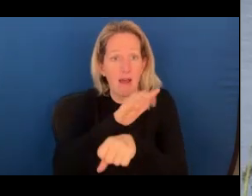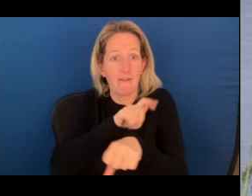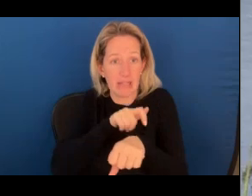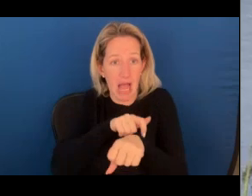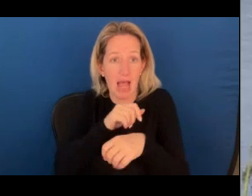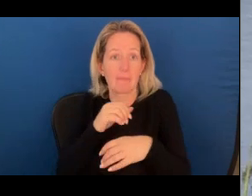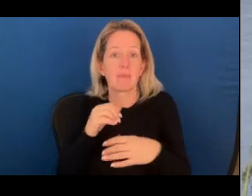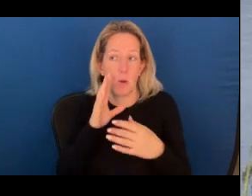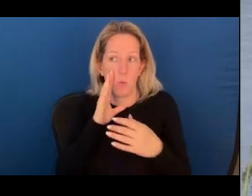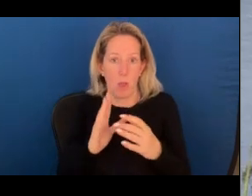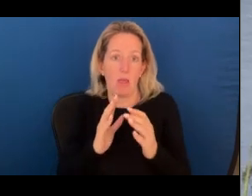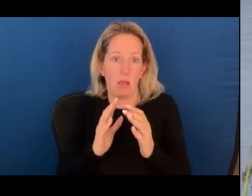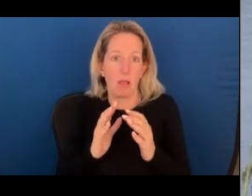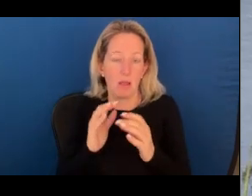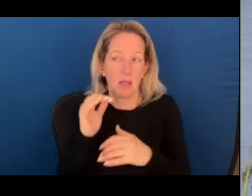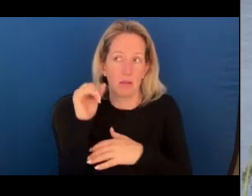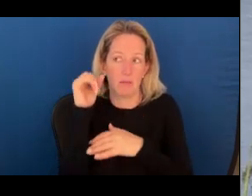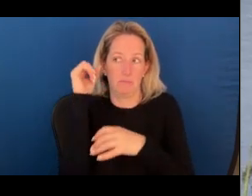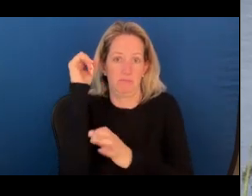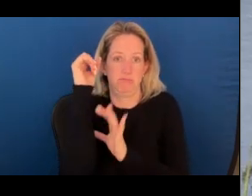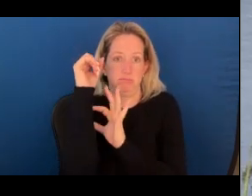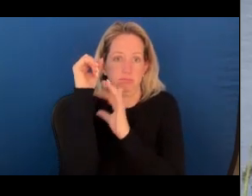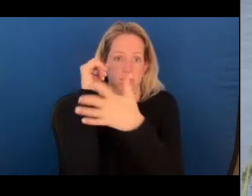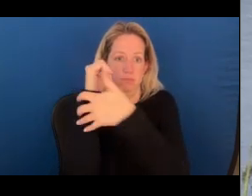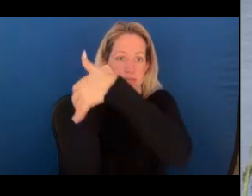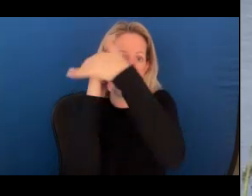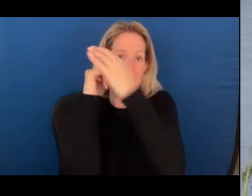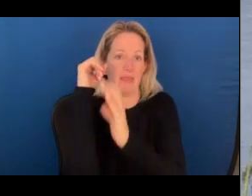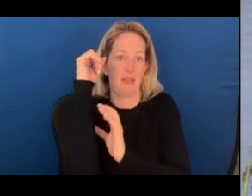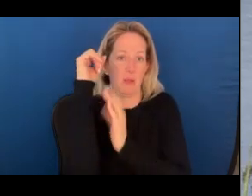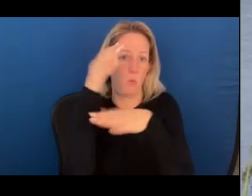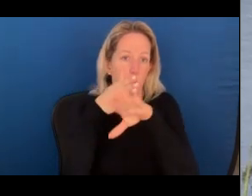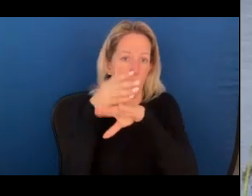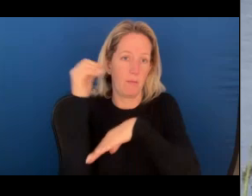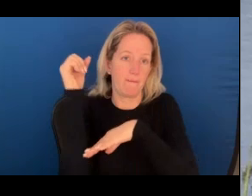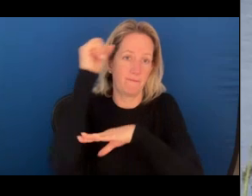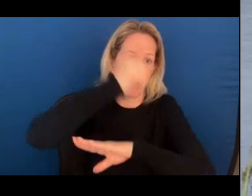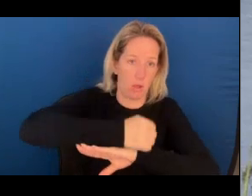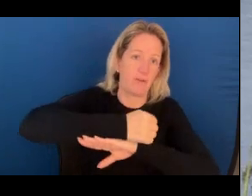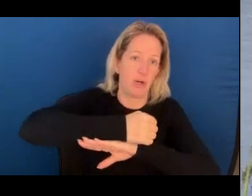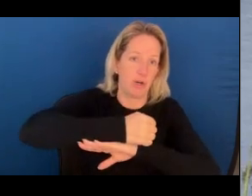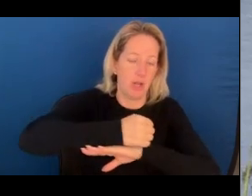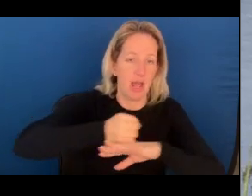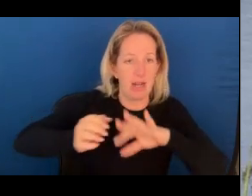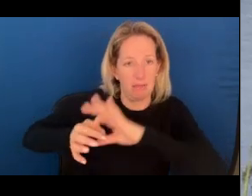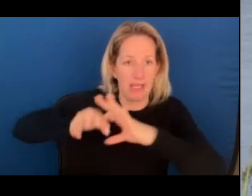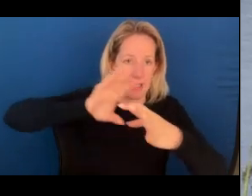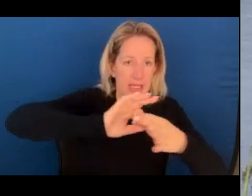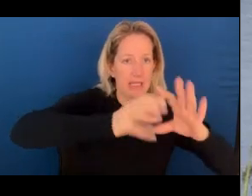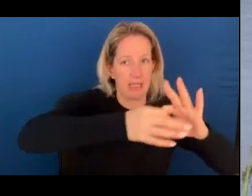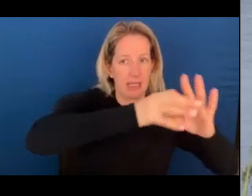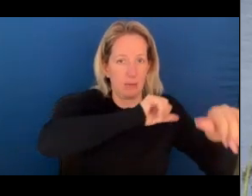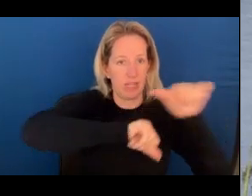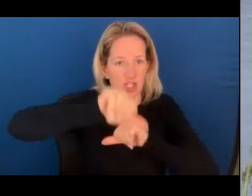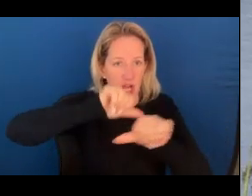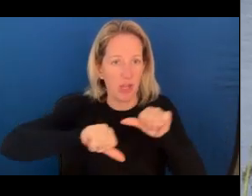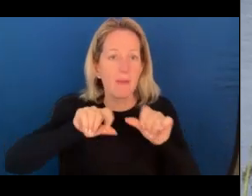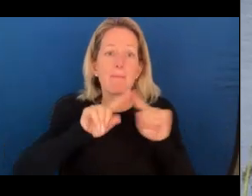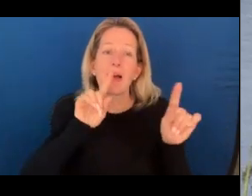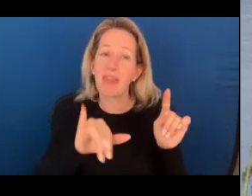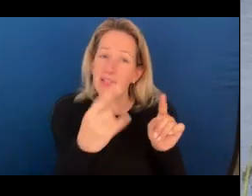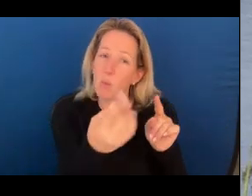like creating a little reef with the stakes that have kind of fallen and interlinked with each other. But that's one of the things we're working on with this new experiment